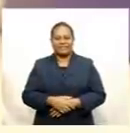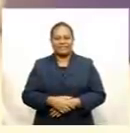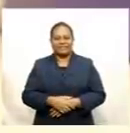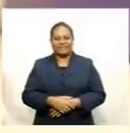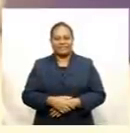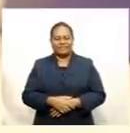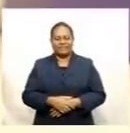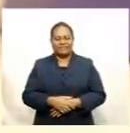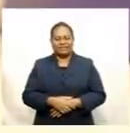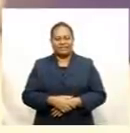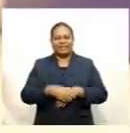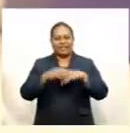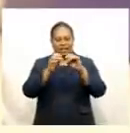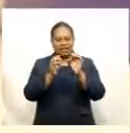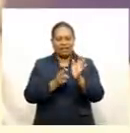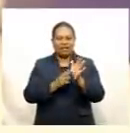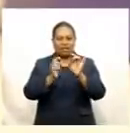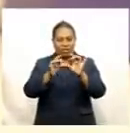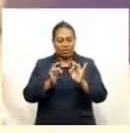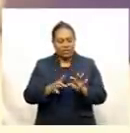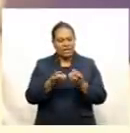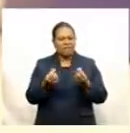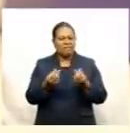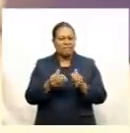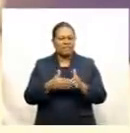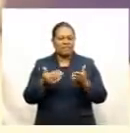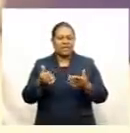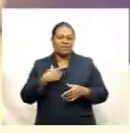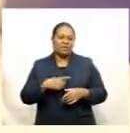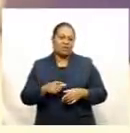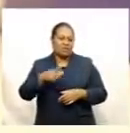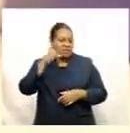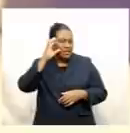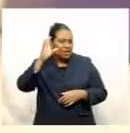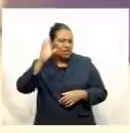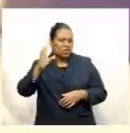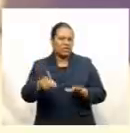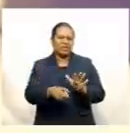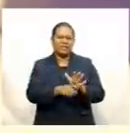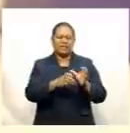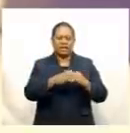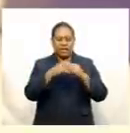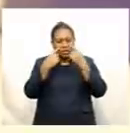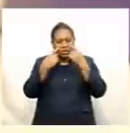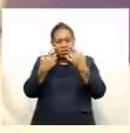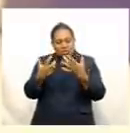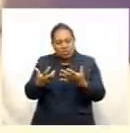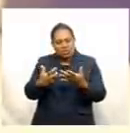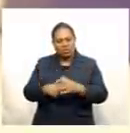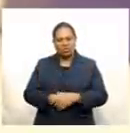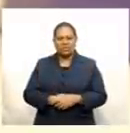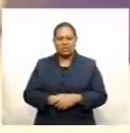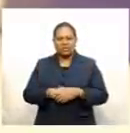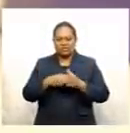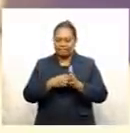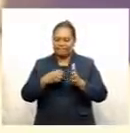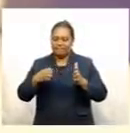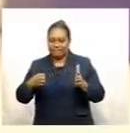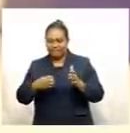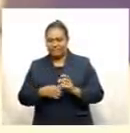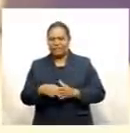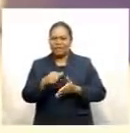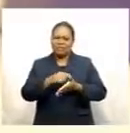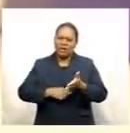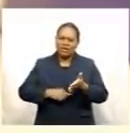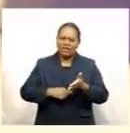to home, the Aussie dollar lacked traction after the country's central bank signaled its intentions to extend its bond purchase